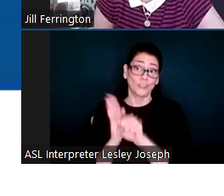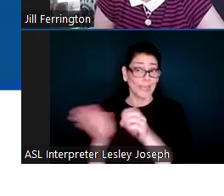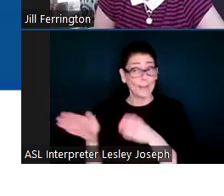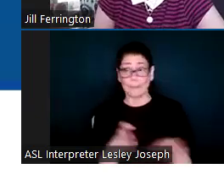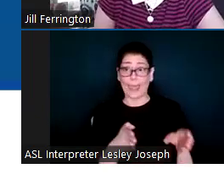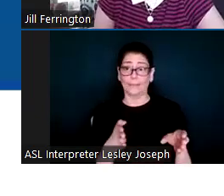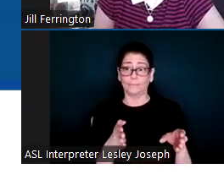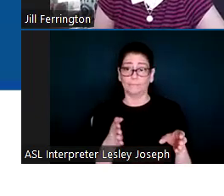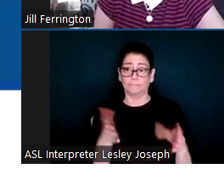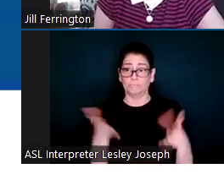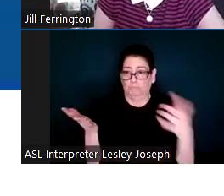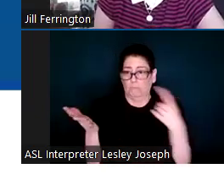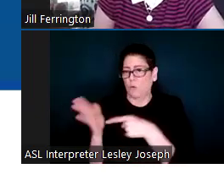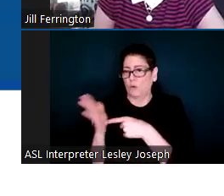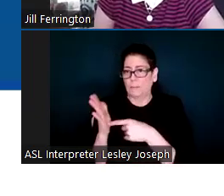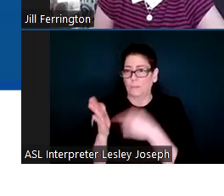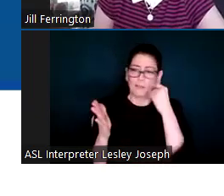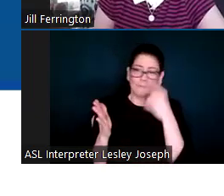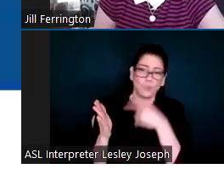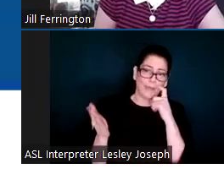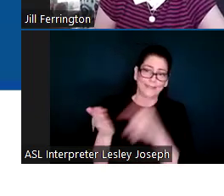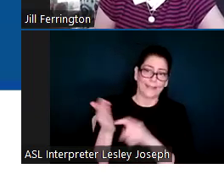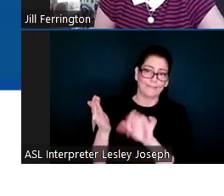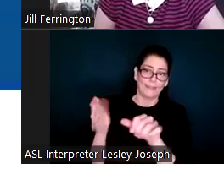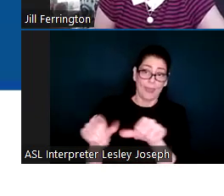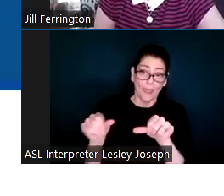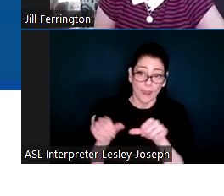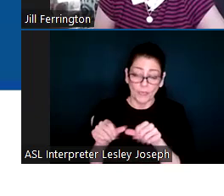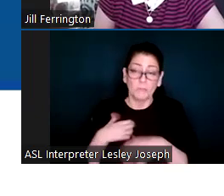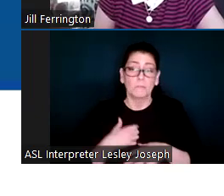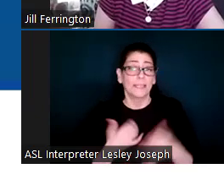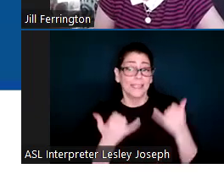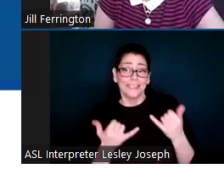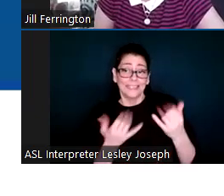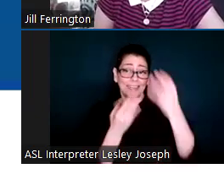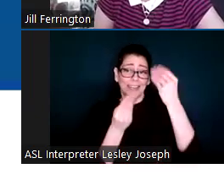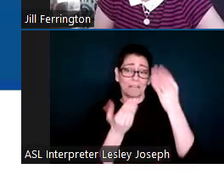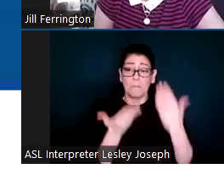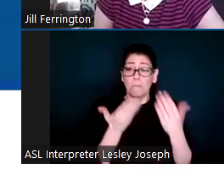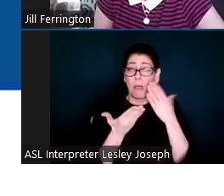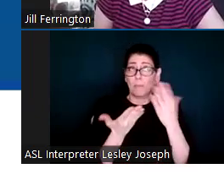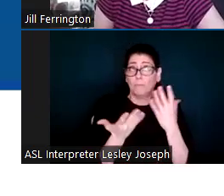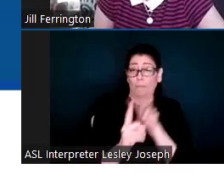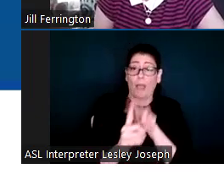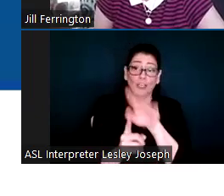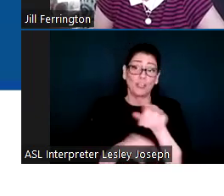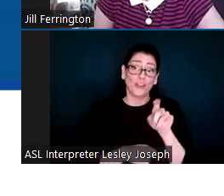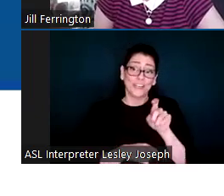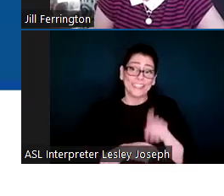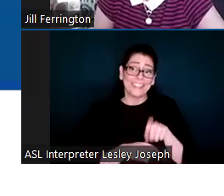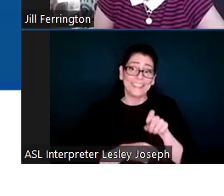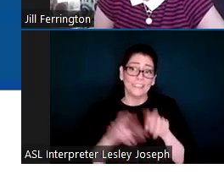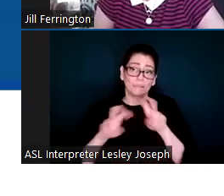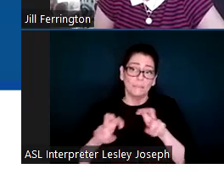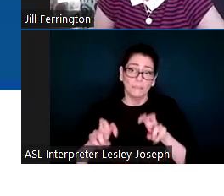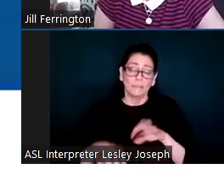if that's an area that you identify. There may be information today that's informative for your needs assessments, and in general, just your